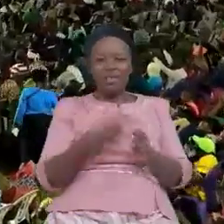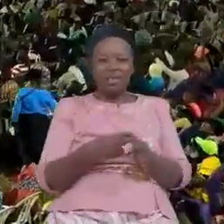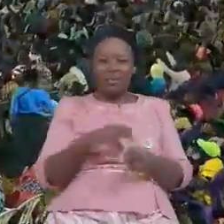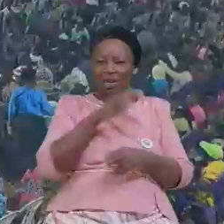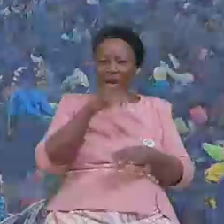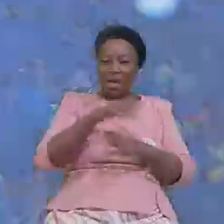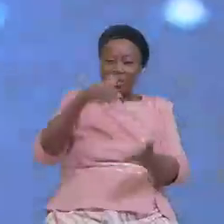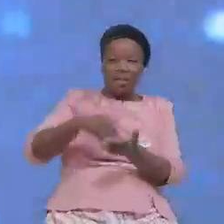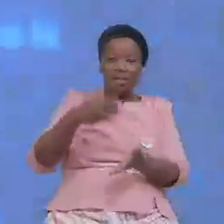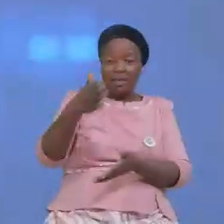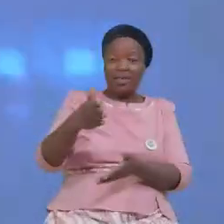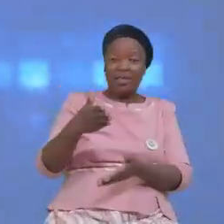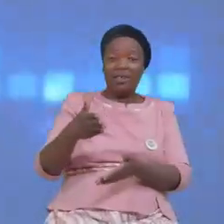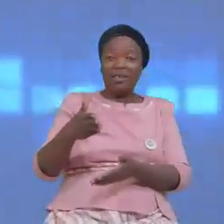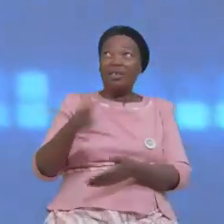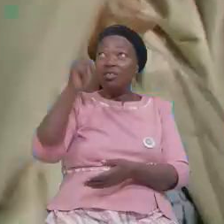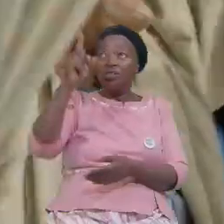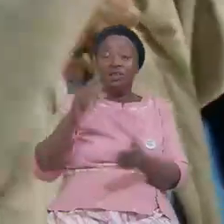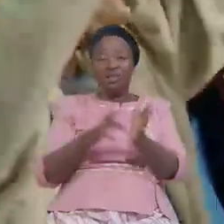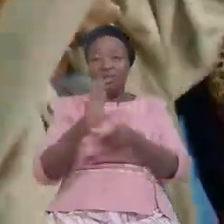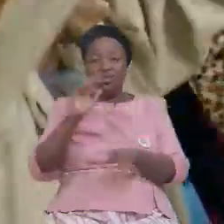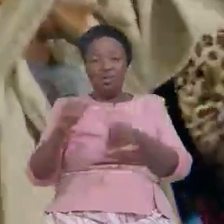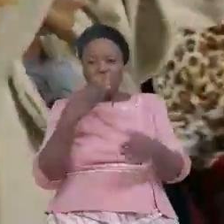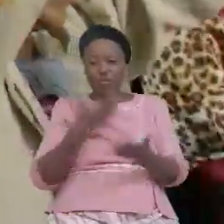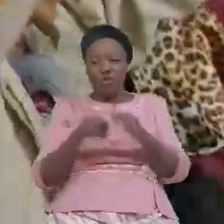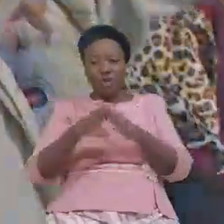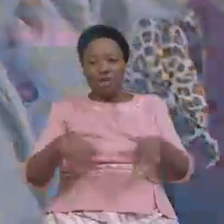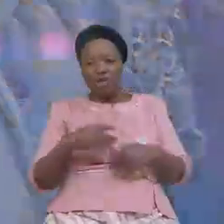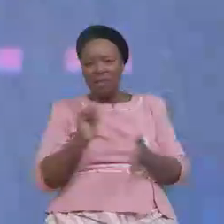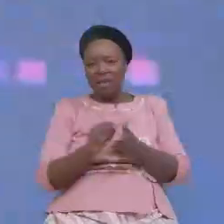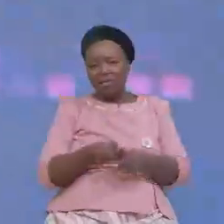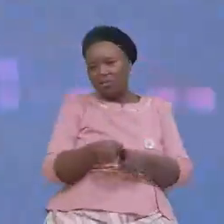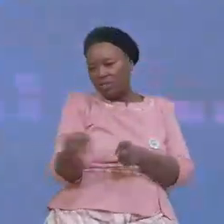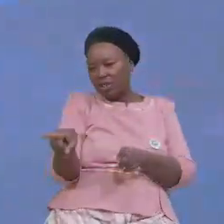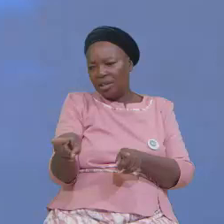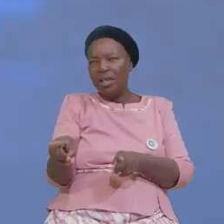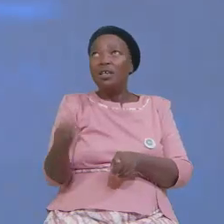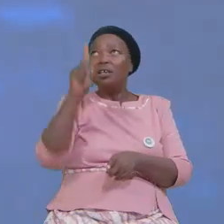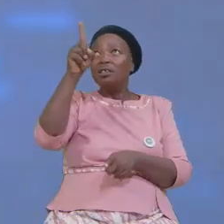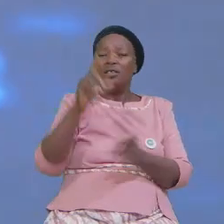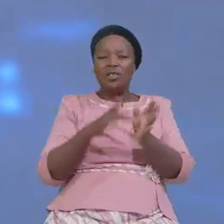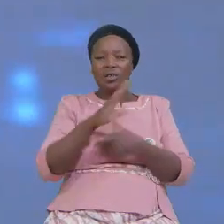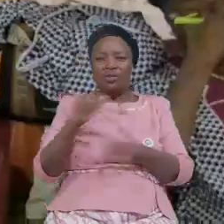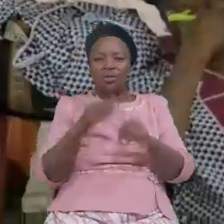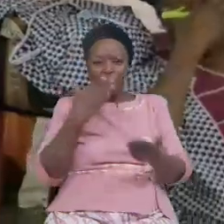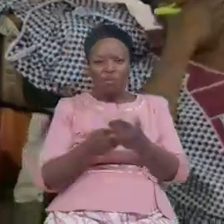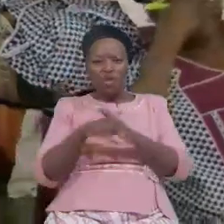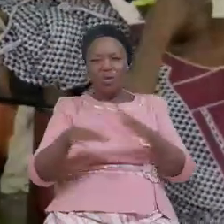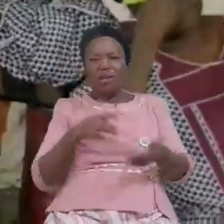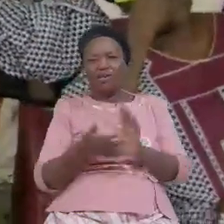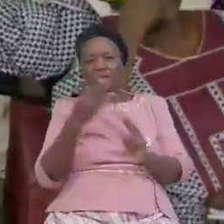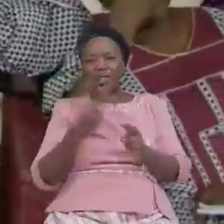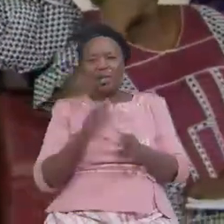there, he'll do good in your life. That corner there, he'll do good in your life. The